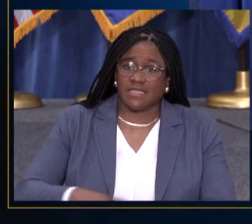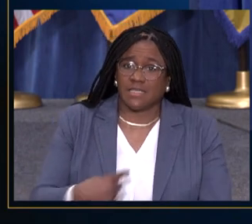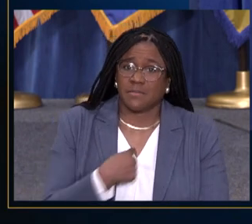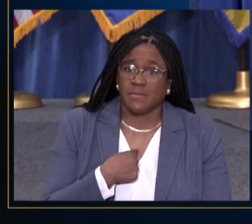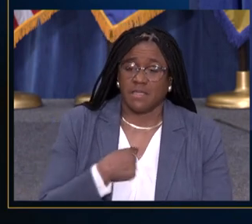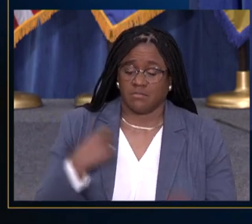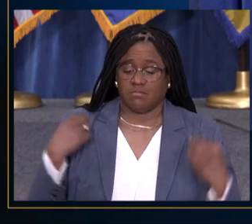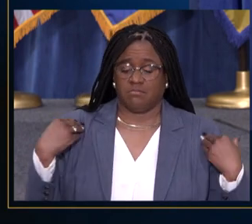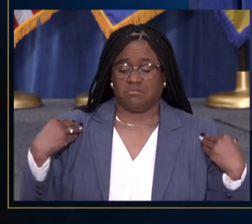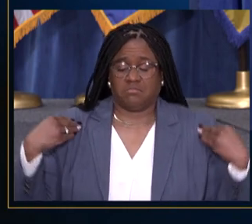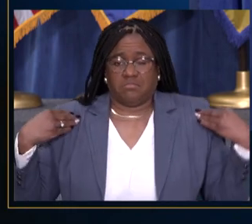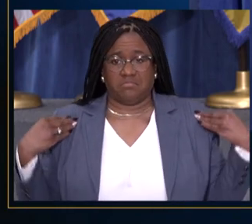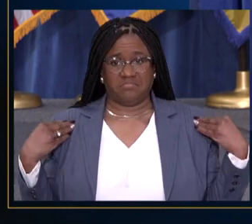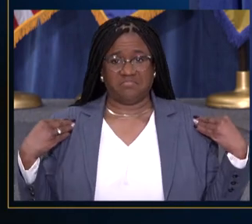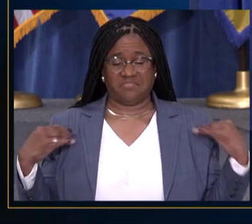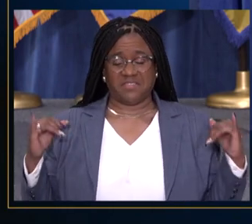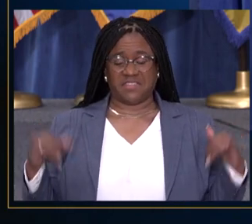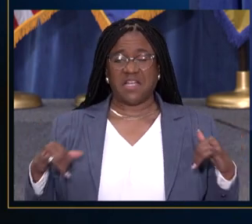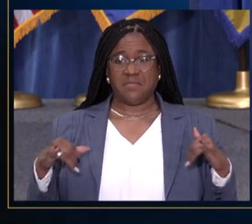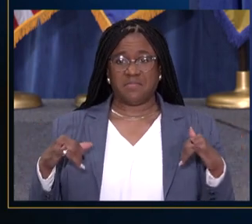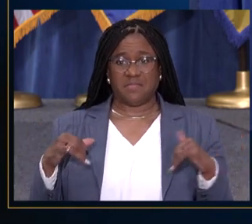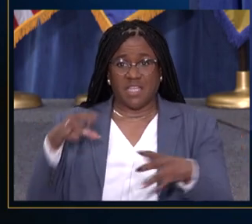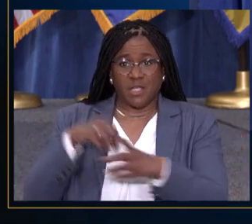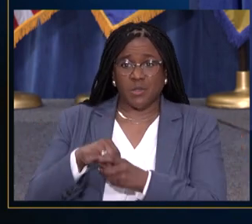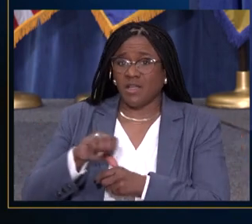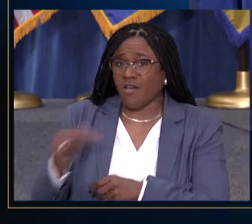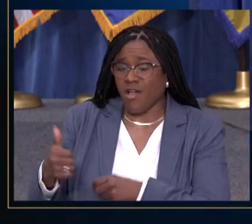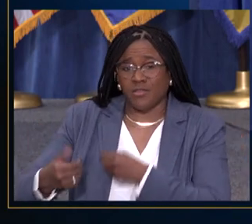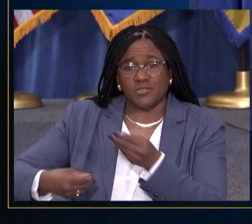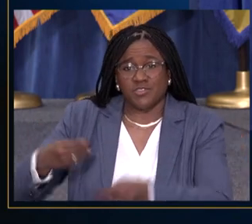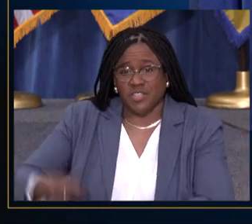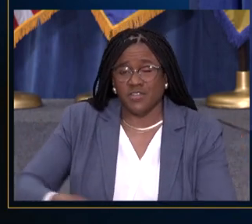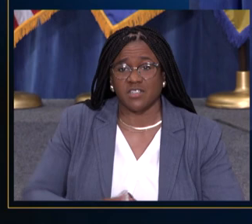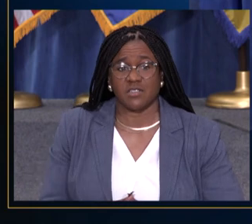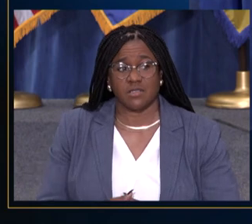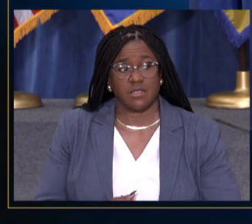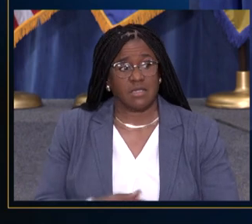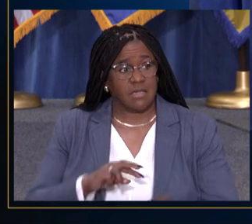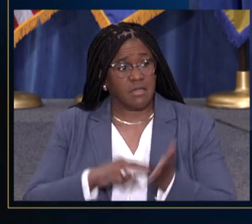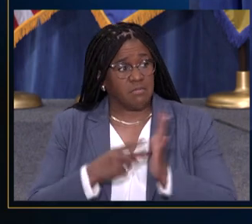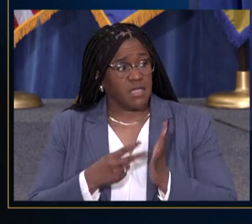shoulders, including generations yet on board. So it allows you to have a bit of freedom,